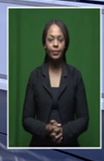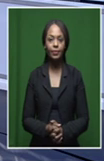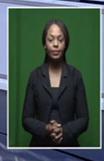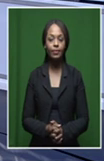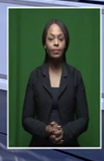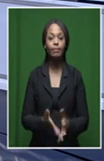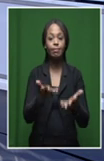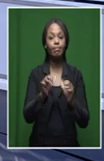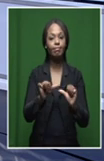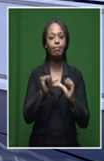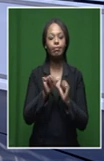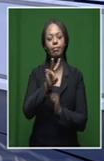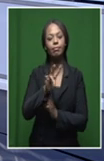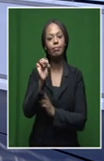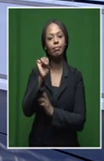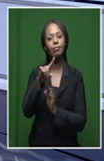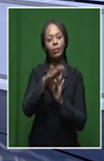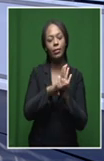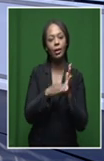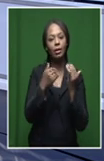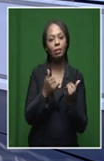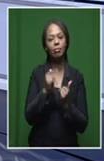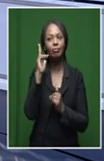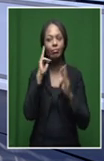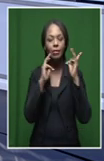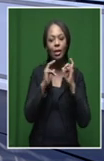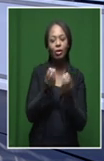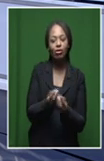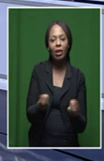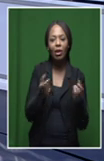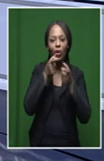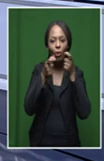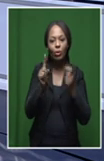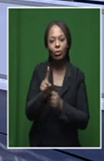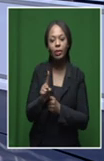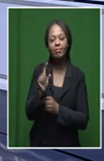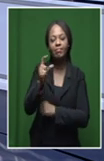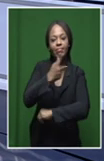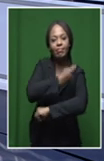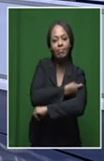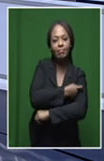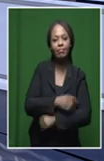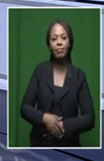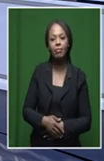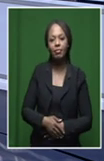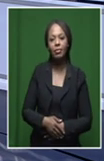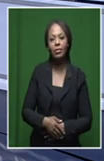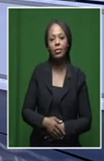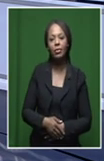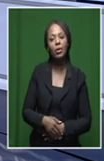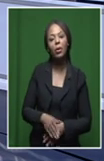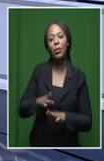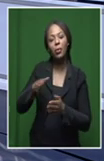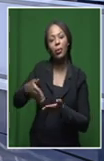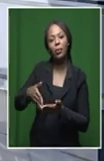Welcome back. This is Vital Signs. I want us to go have a listen to what the children had to say about receiving the COVID jab, maybe without their parents' permission.